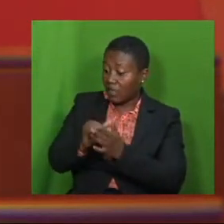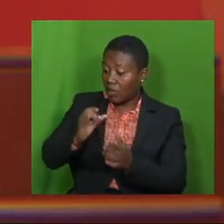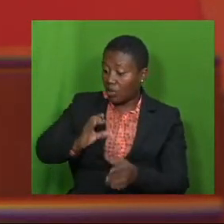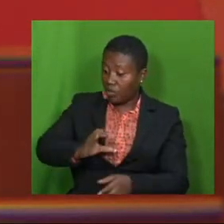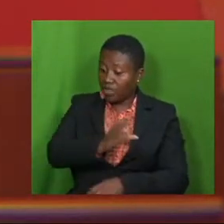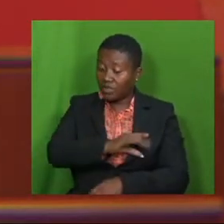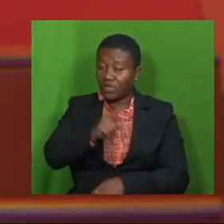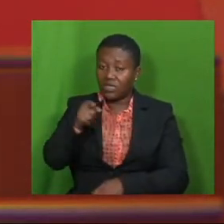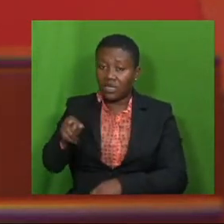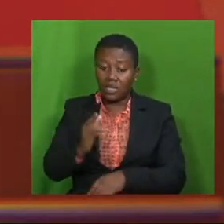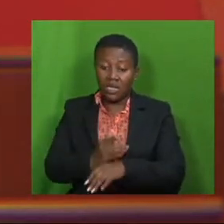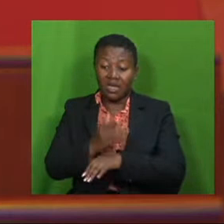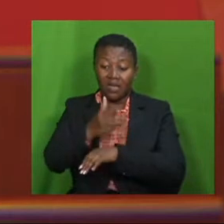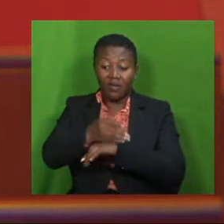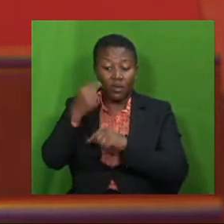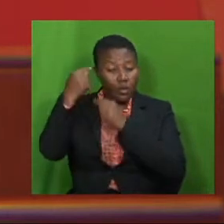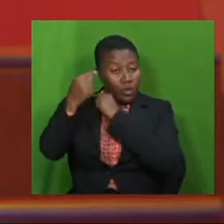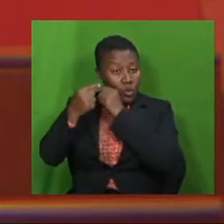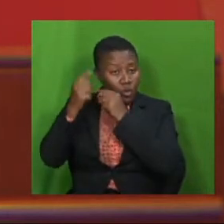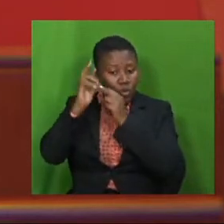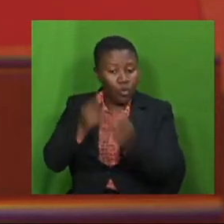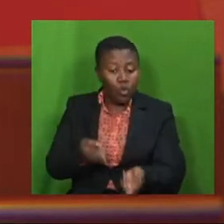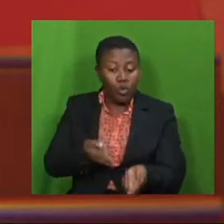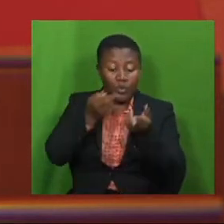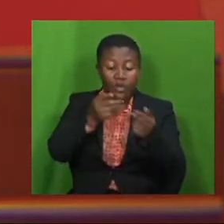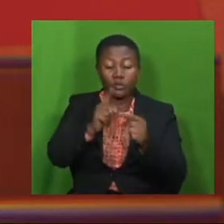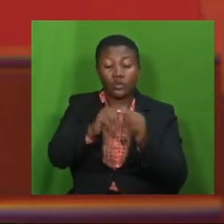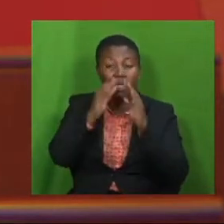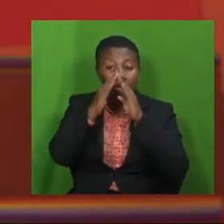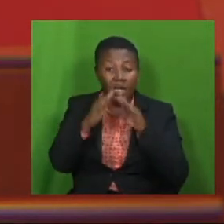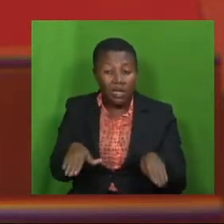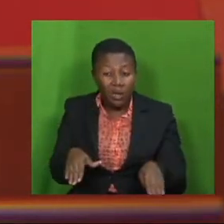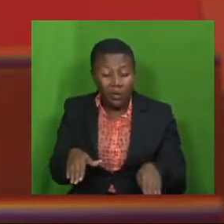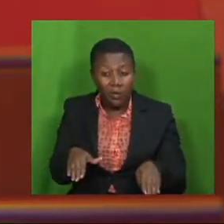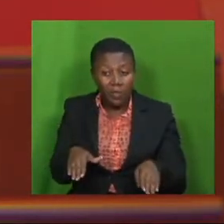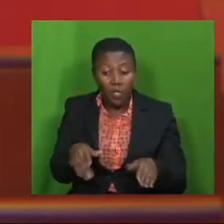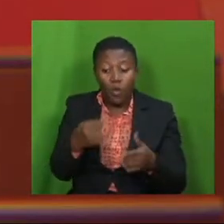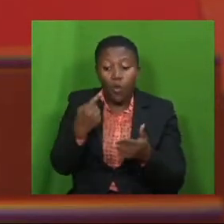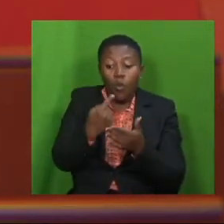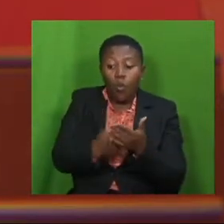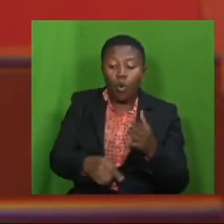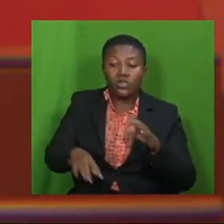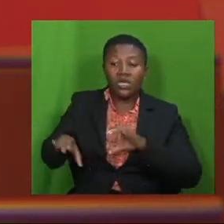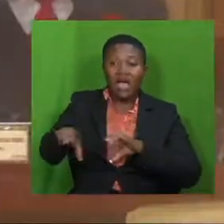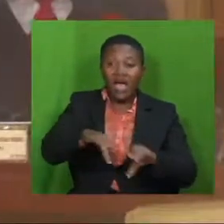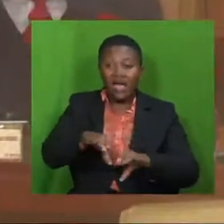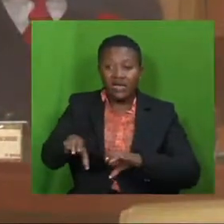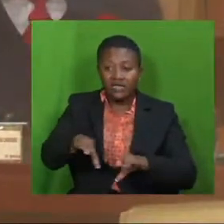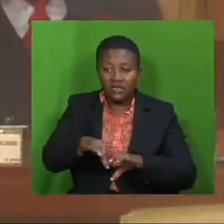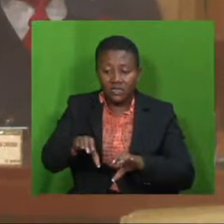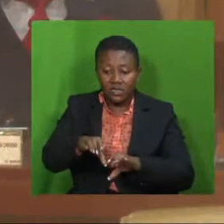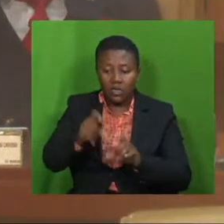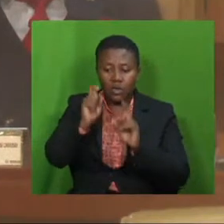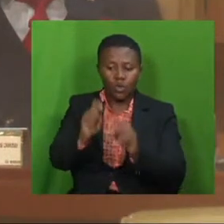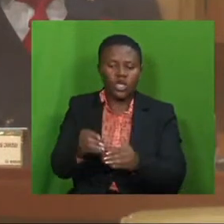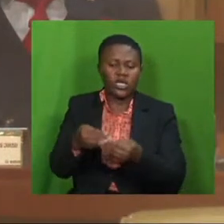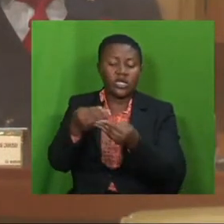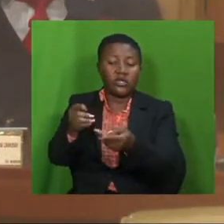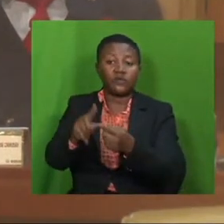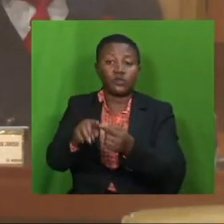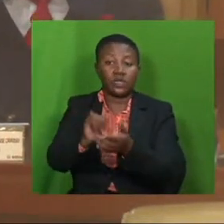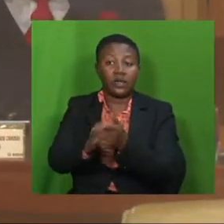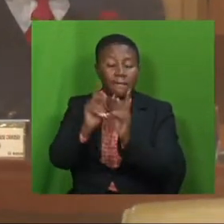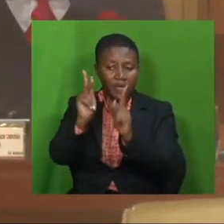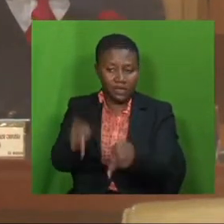consideration, shall recommend to the House such action as the committee may consider